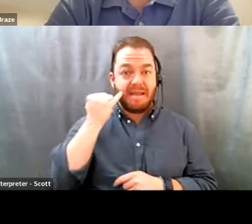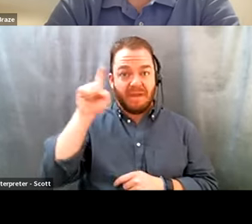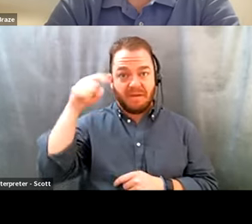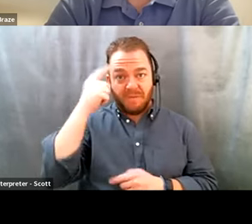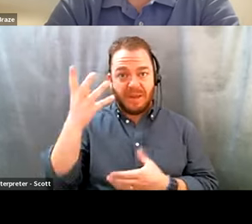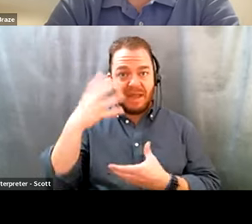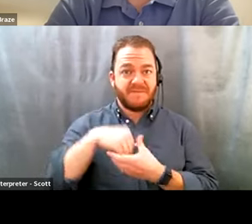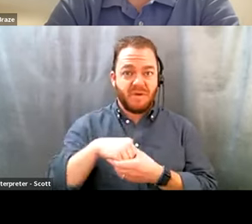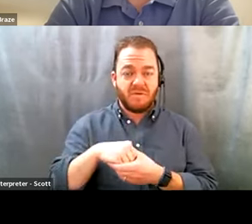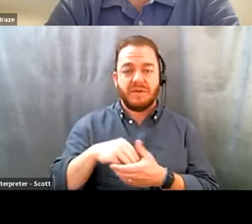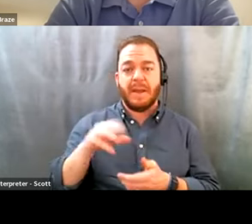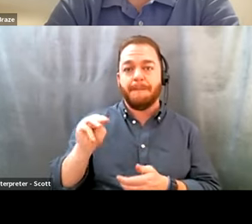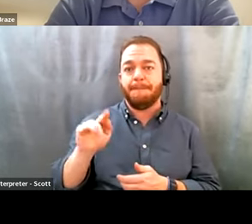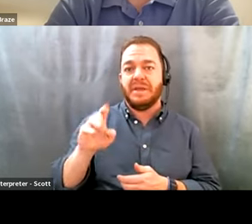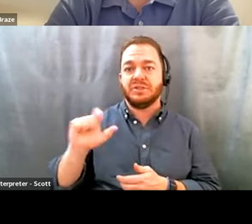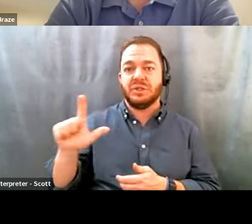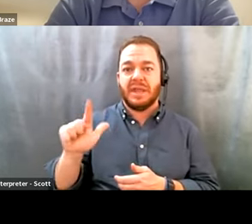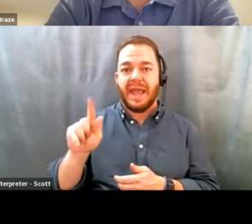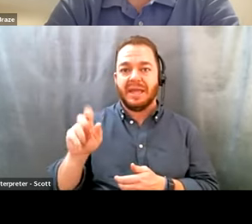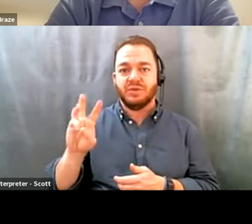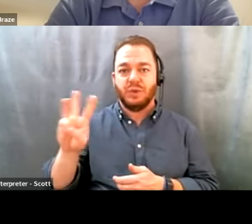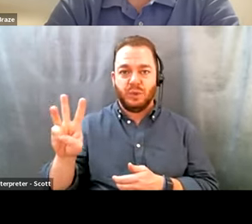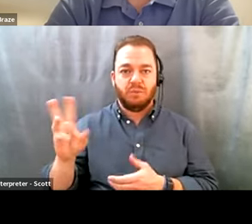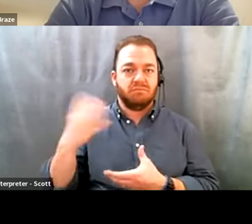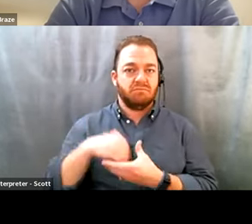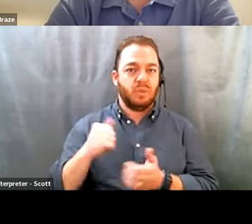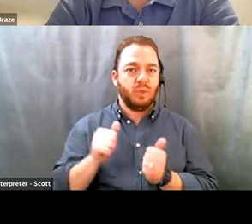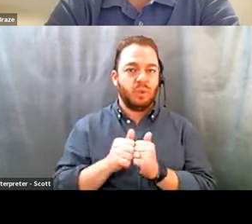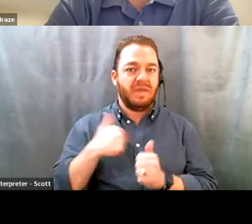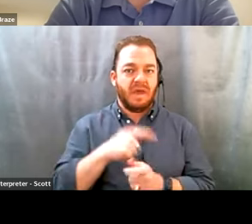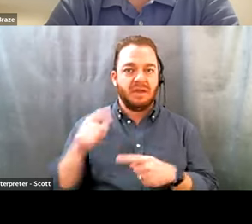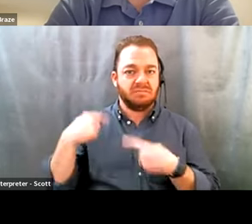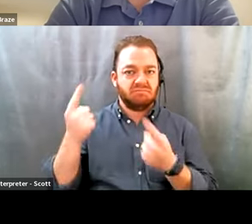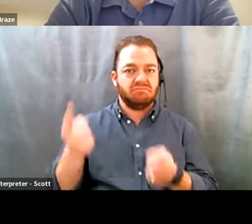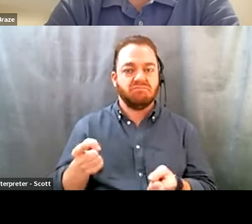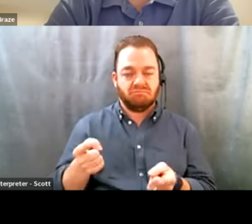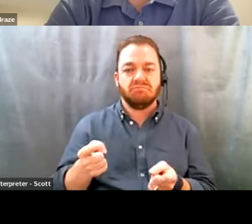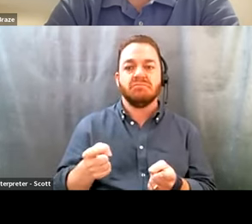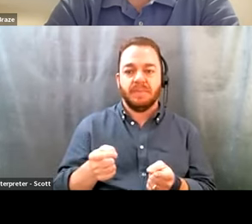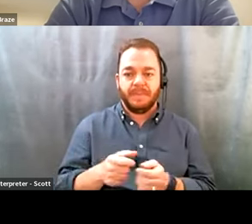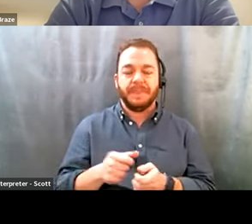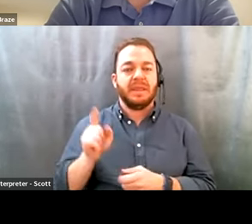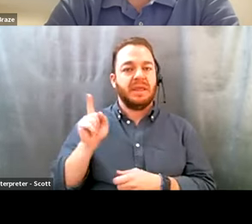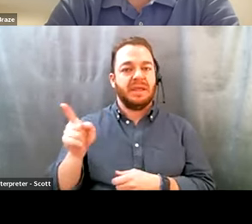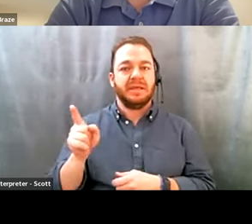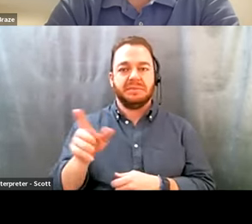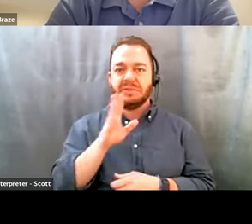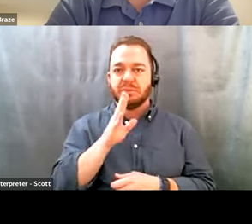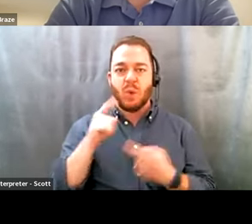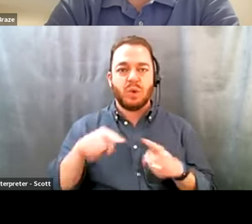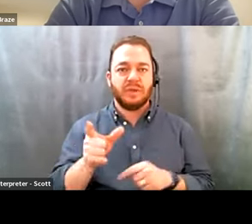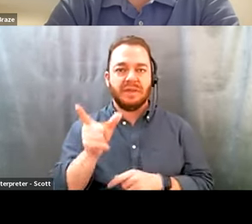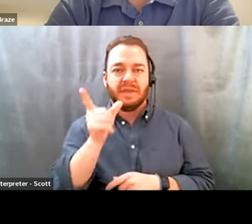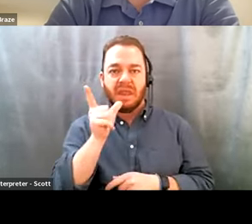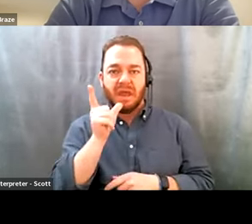Mitch Landrieu has been with us through this whole process. Oh, excellent. At the launch. He spoke at the launch